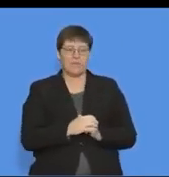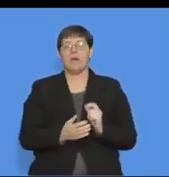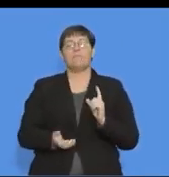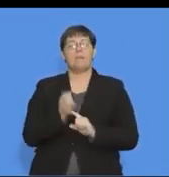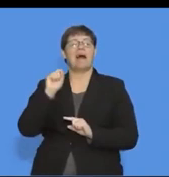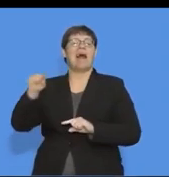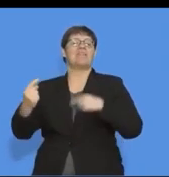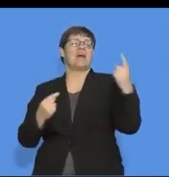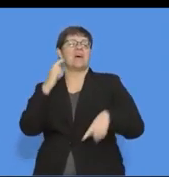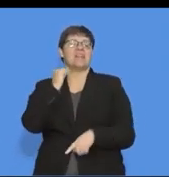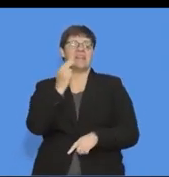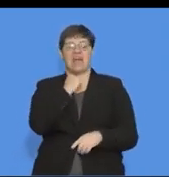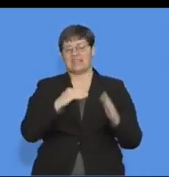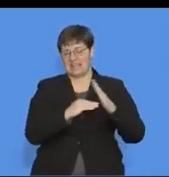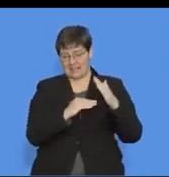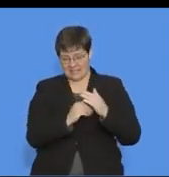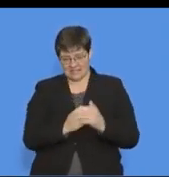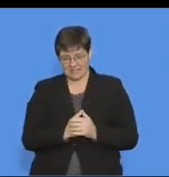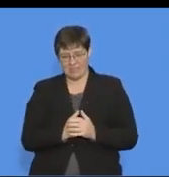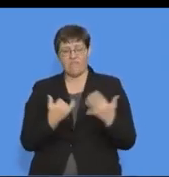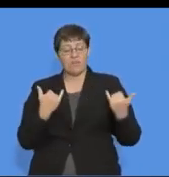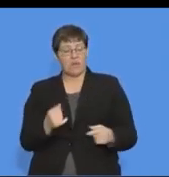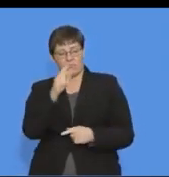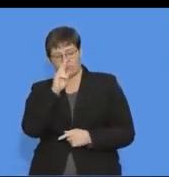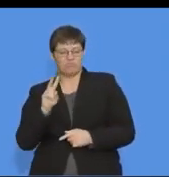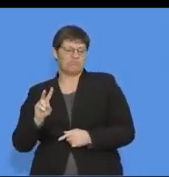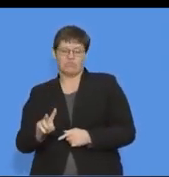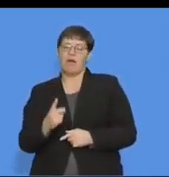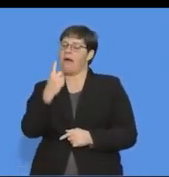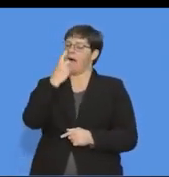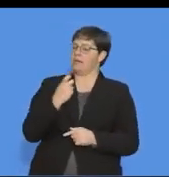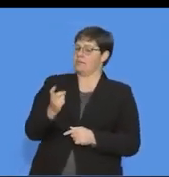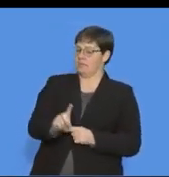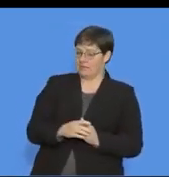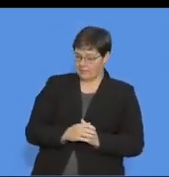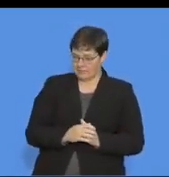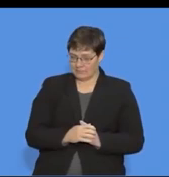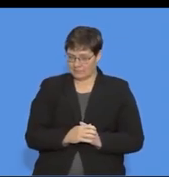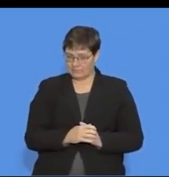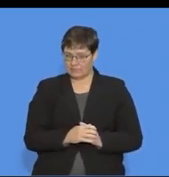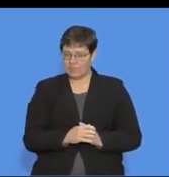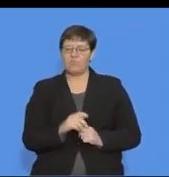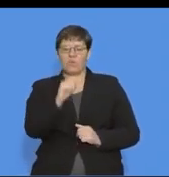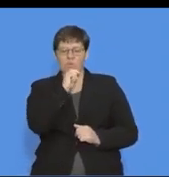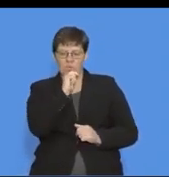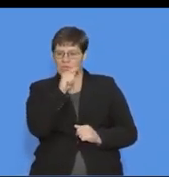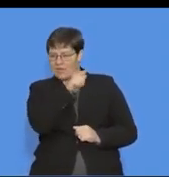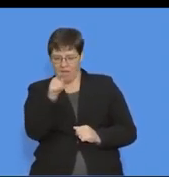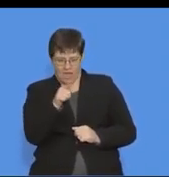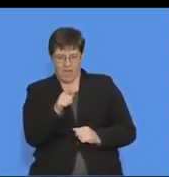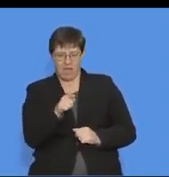other nice angles on this. But for now, let's look at exactly what do they want us to do and use these things